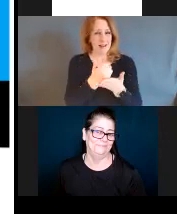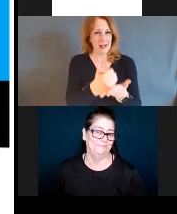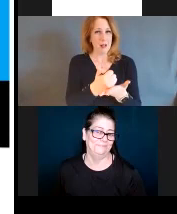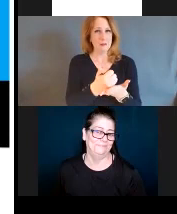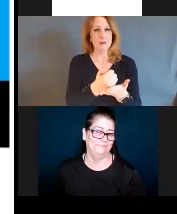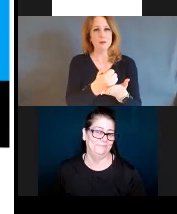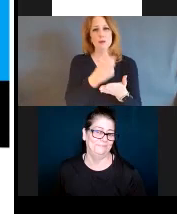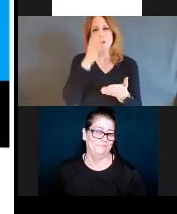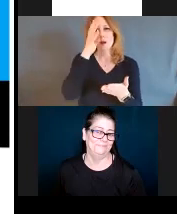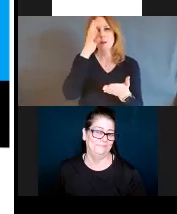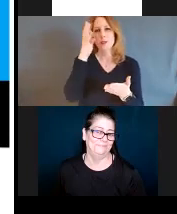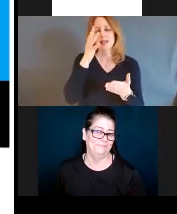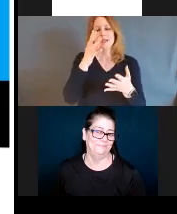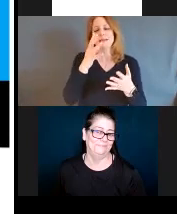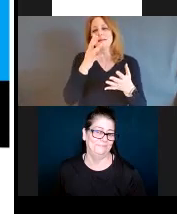exhaling through a straw.